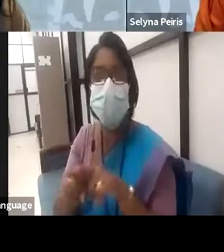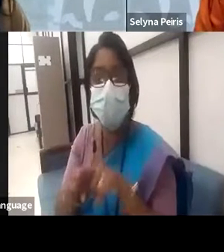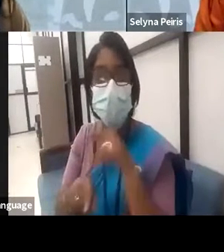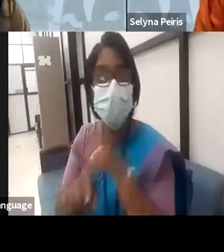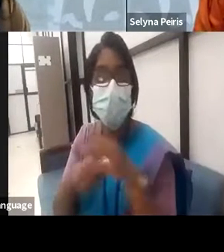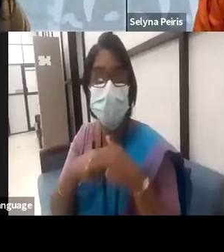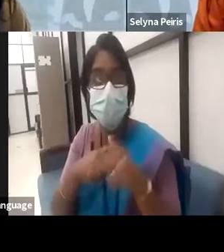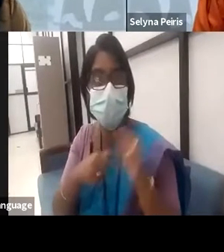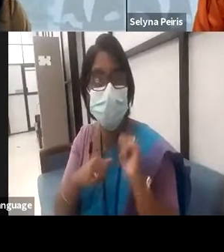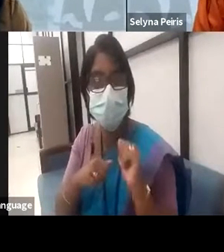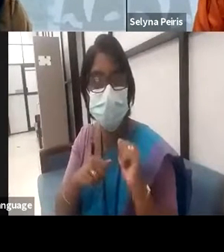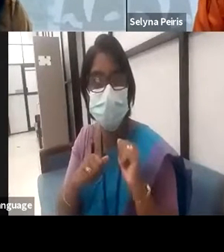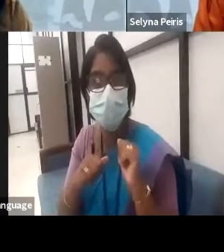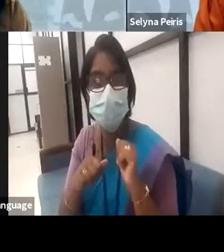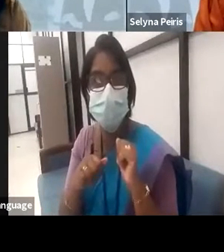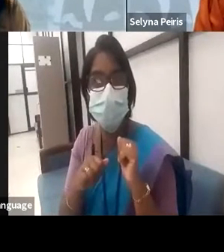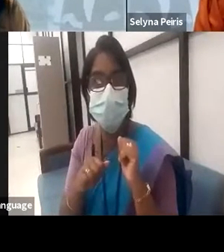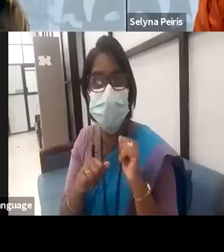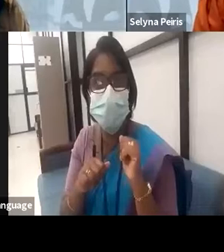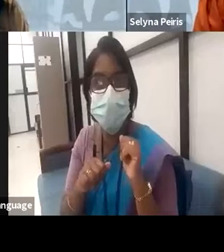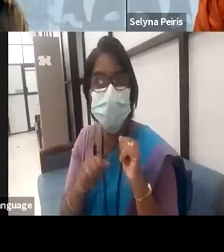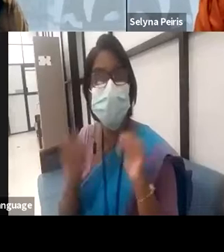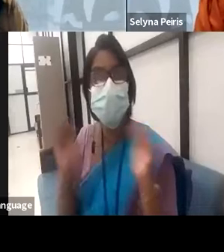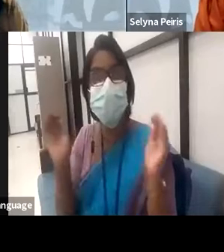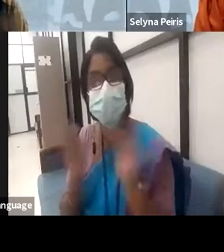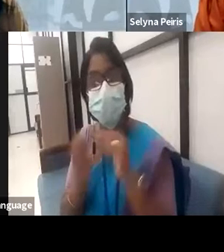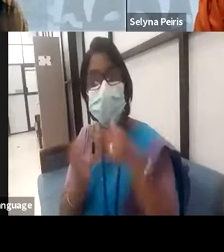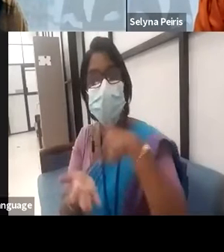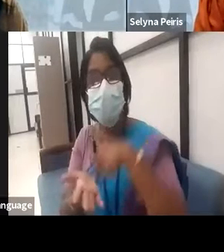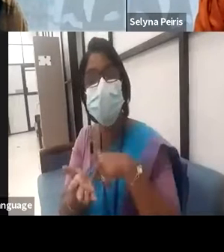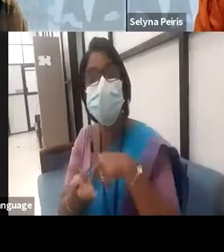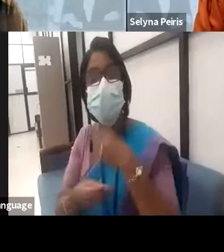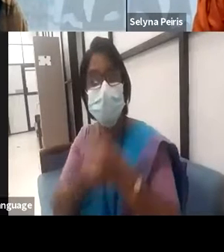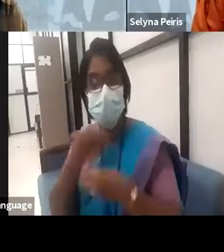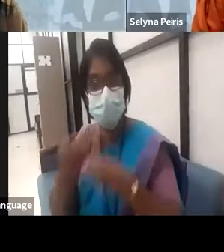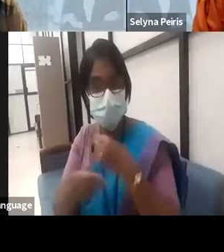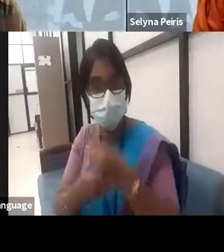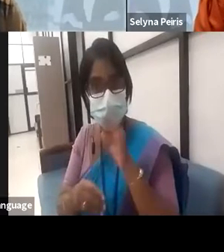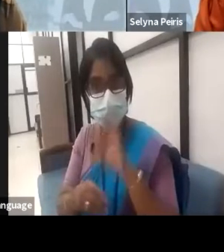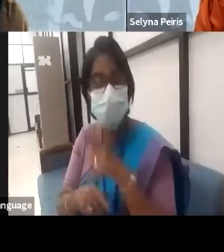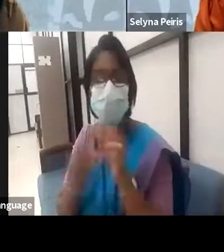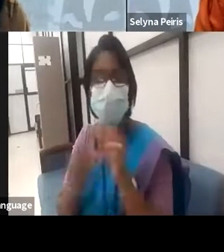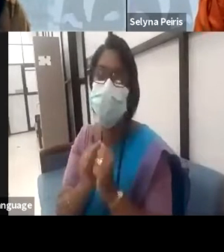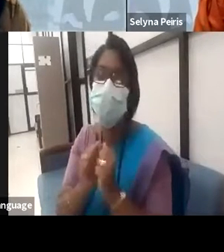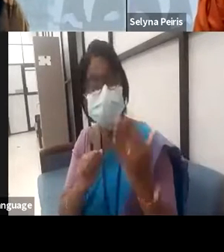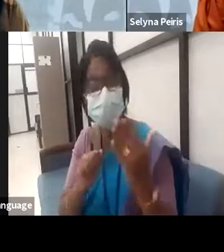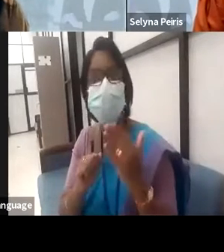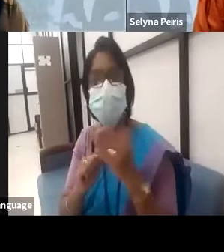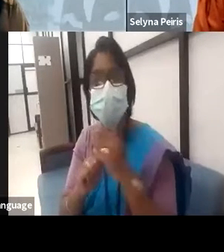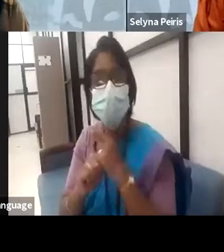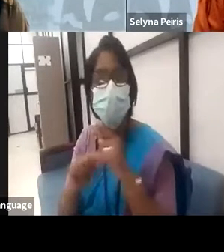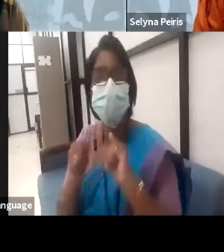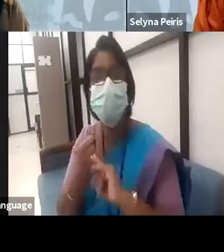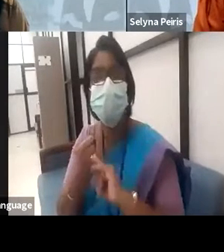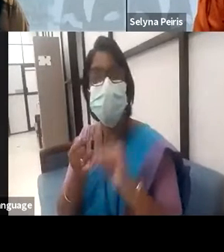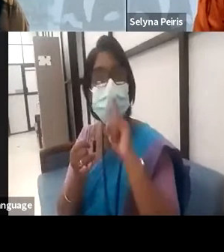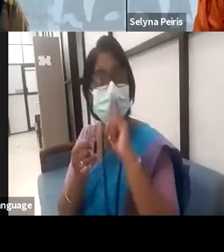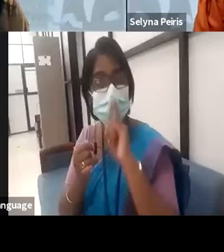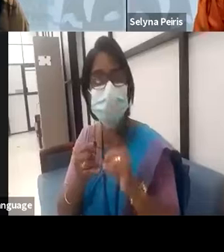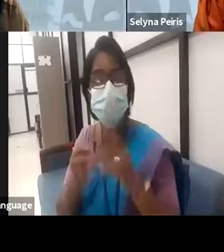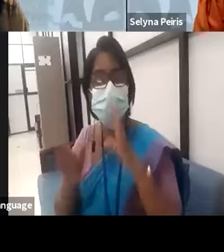the SMEs today. And Selina talked about the informal sector.